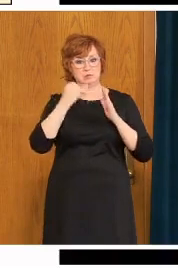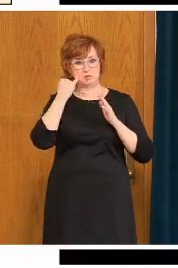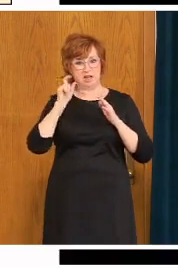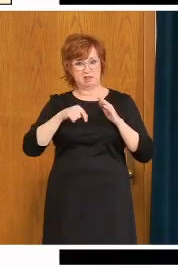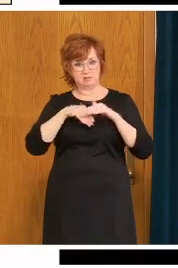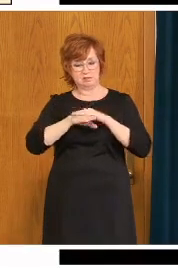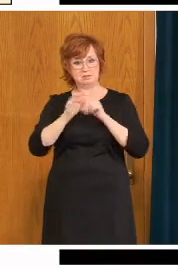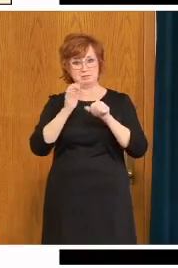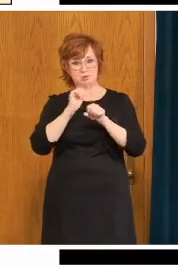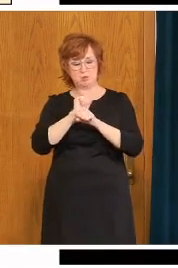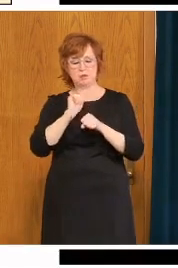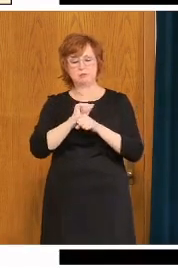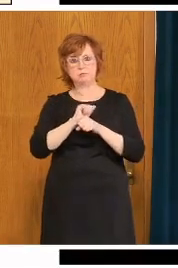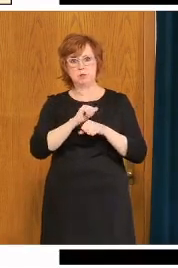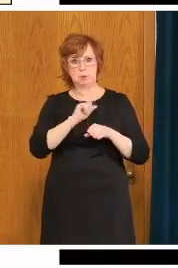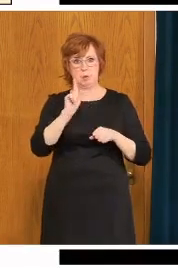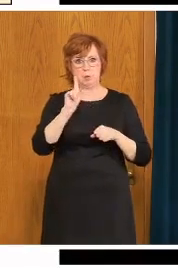using